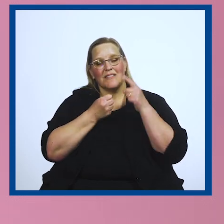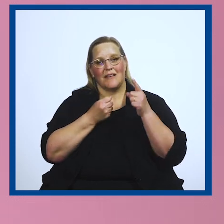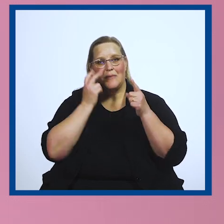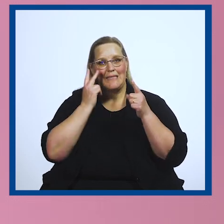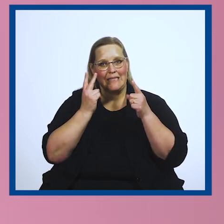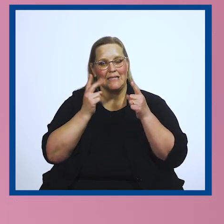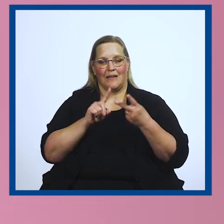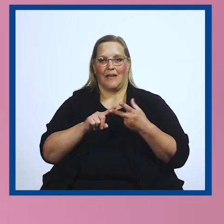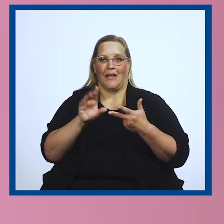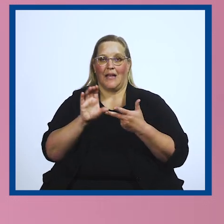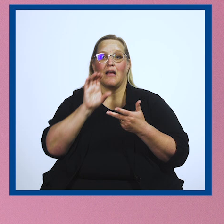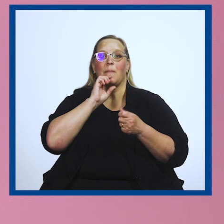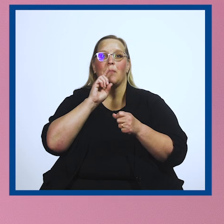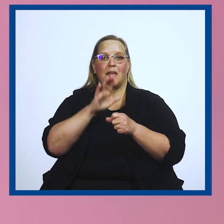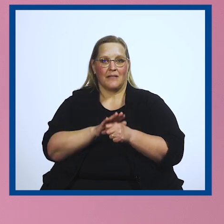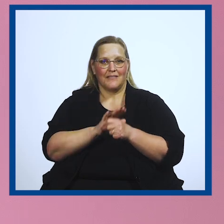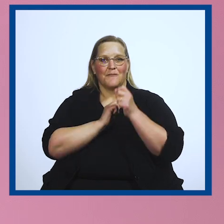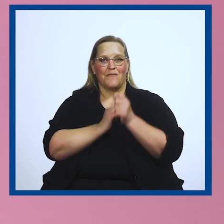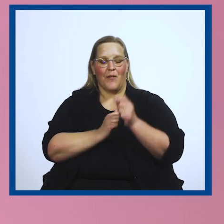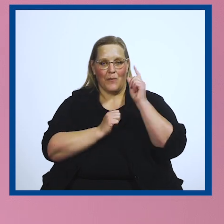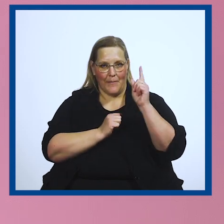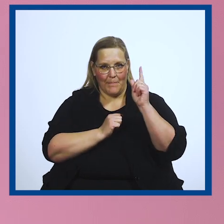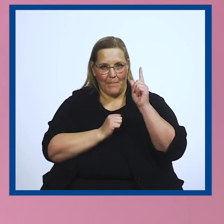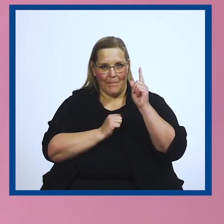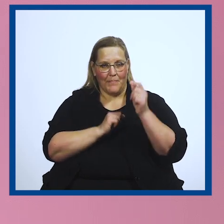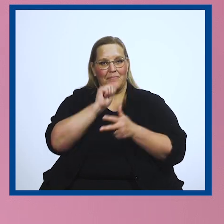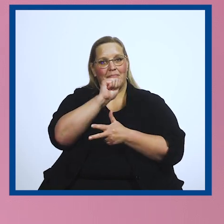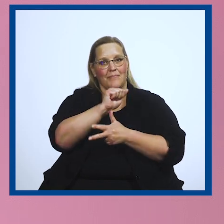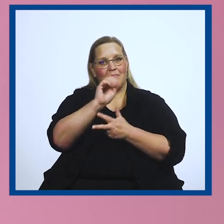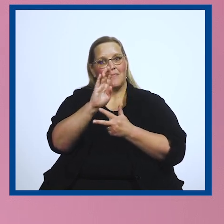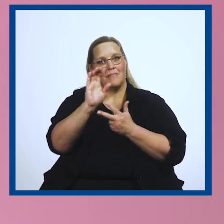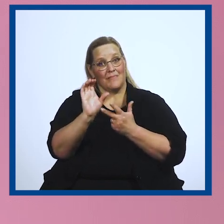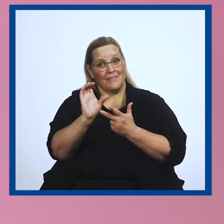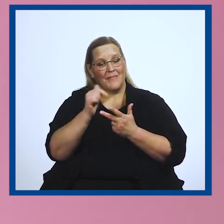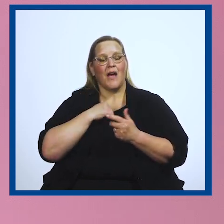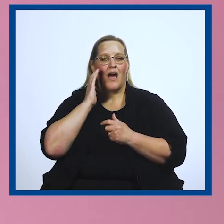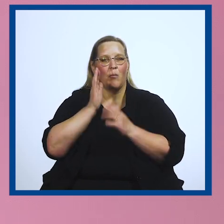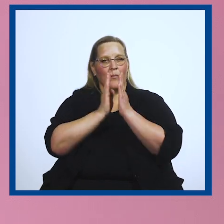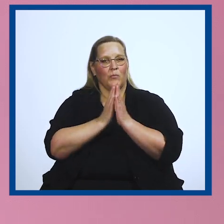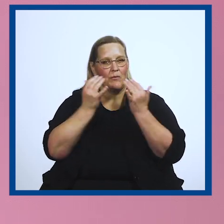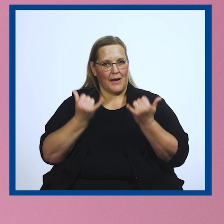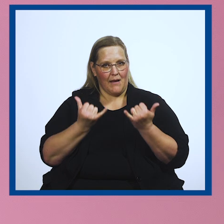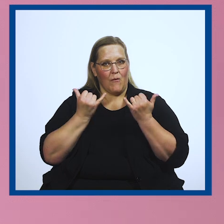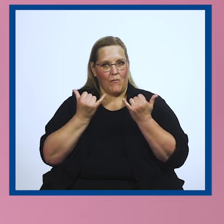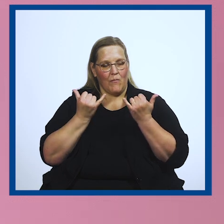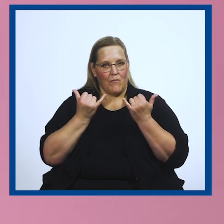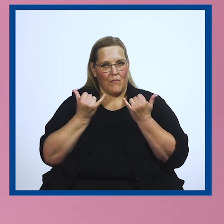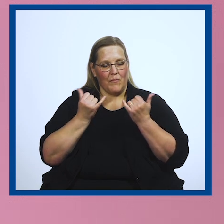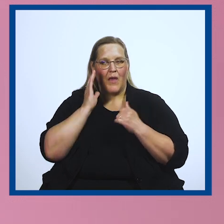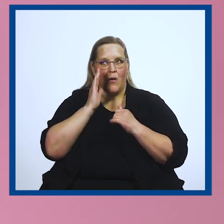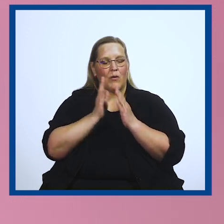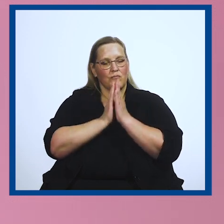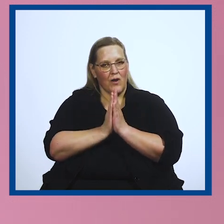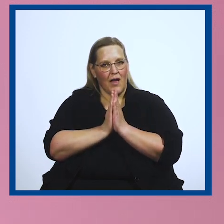C, commit to following him. A, B, C. I'm going to pray a prayer right now. Now I'm going to